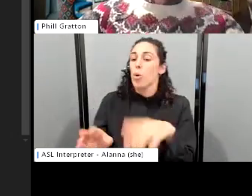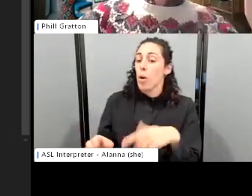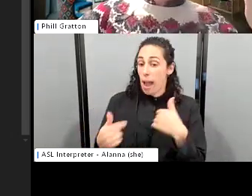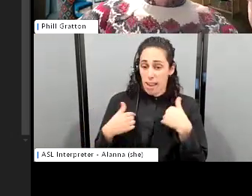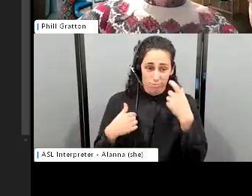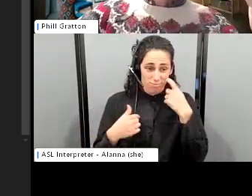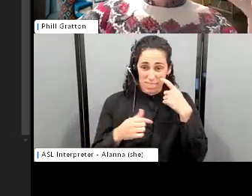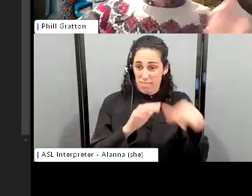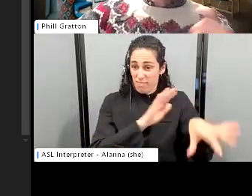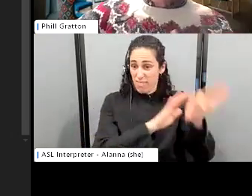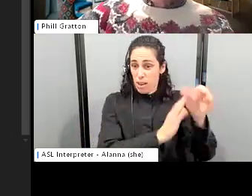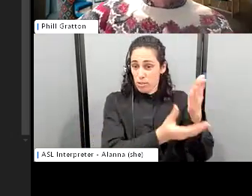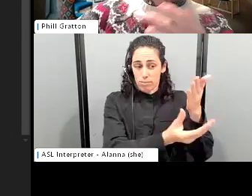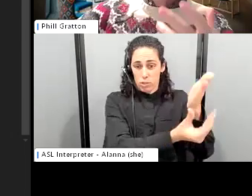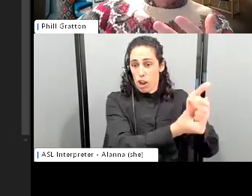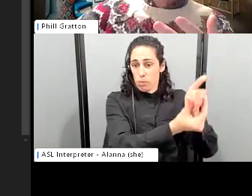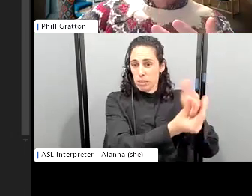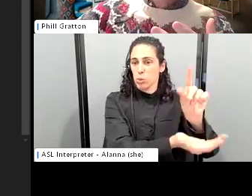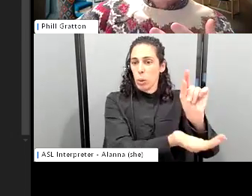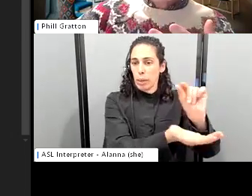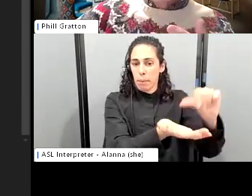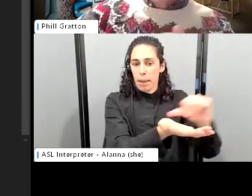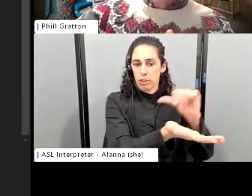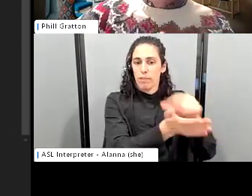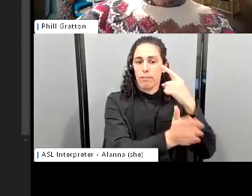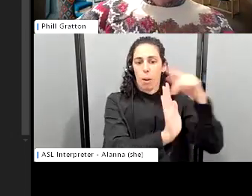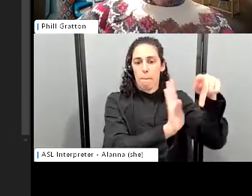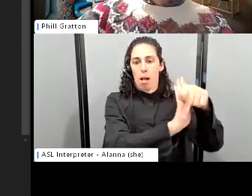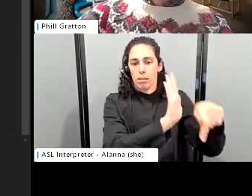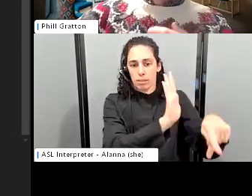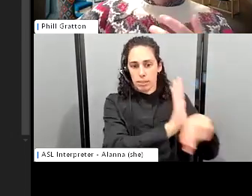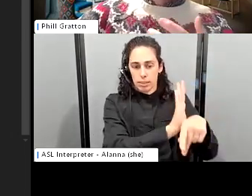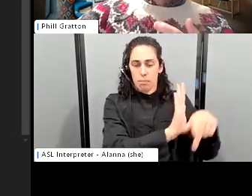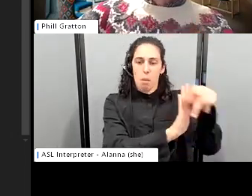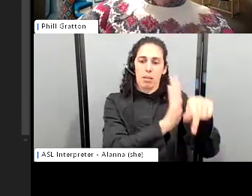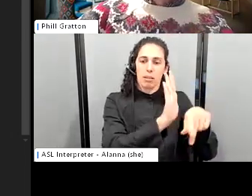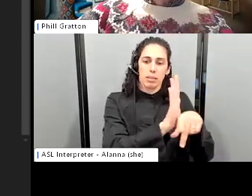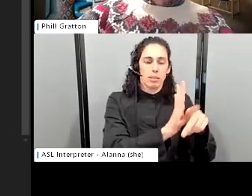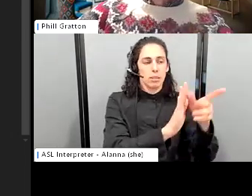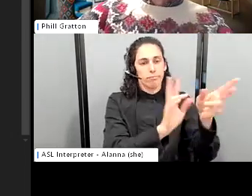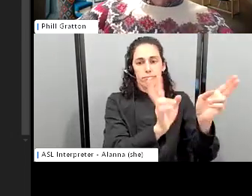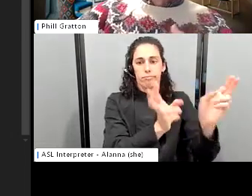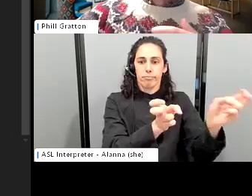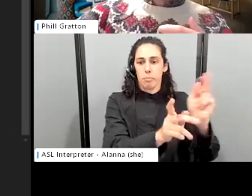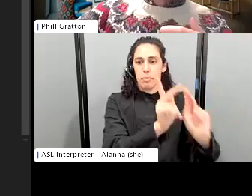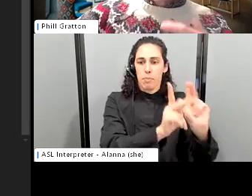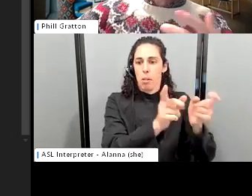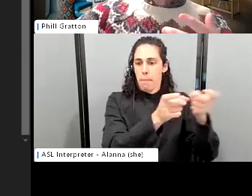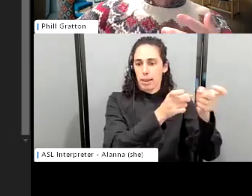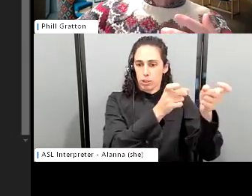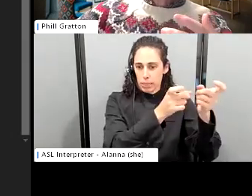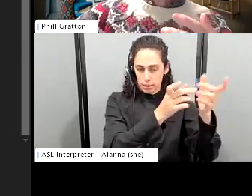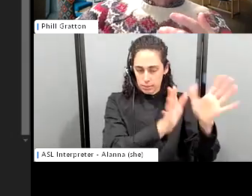read a 20-page document, right? Especially if it's a policy document. And so what I'm going to do is I'm just going to take